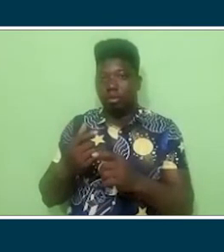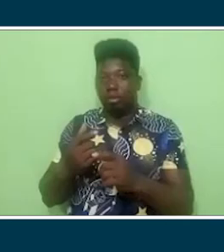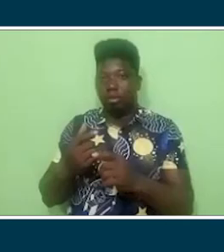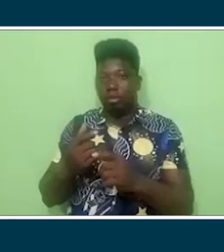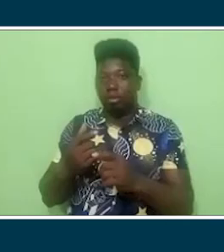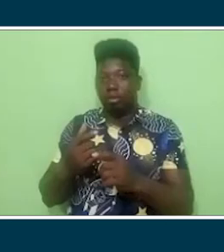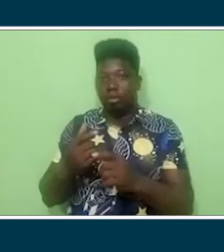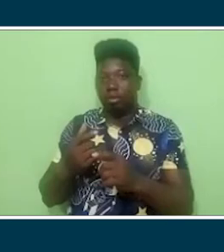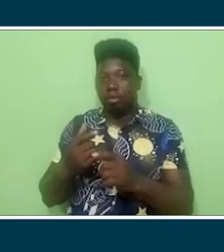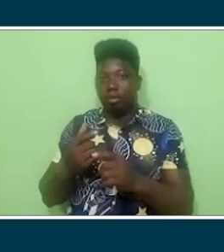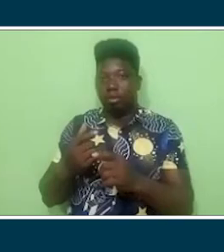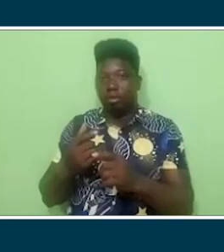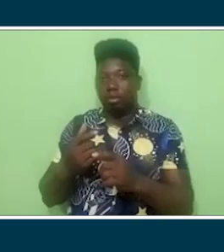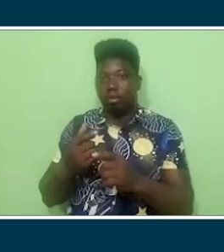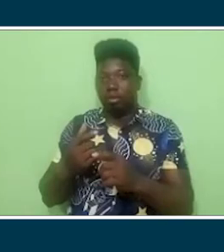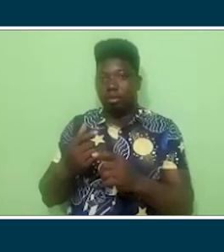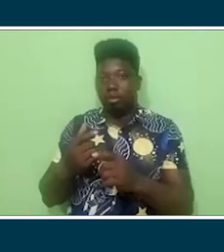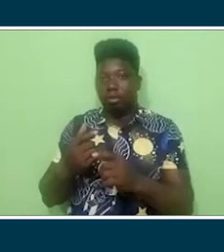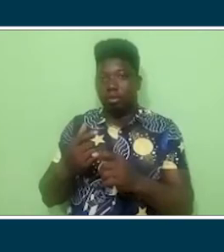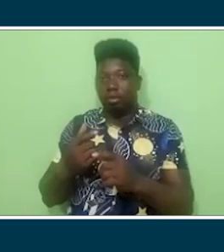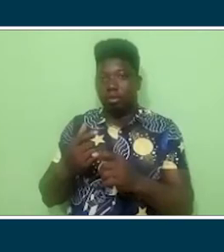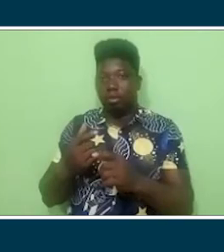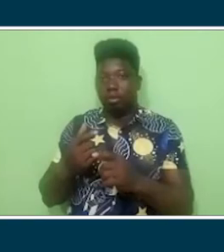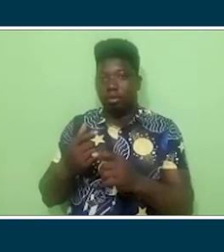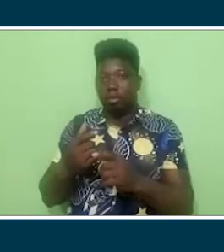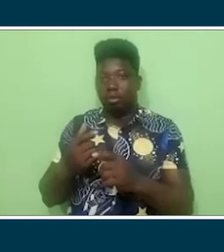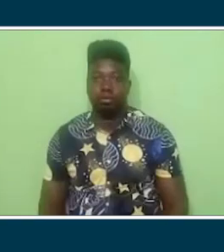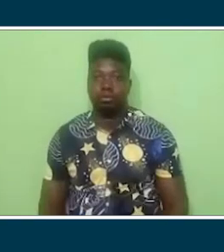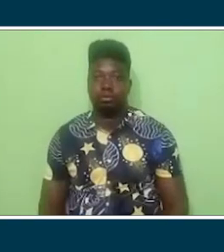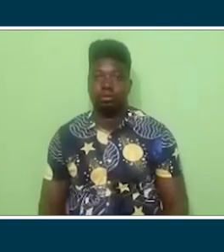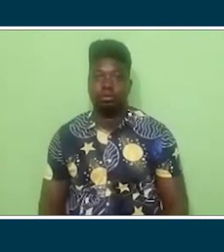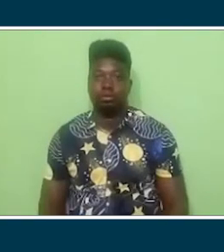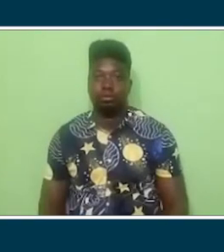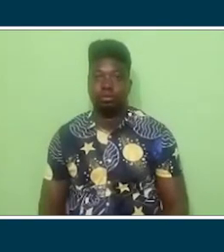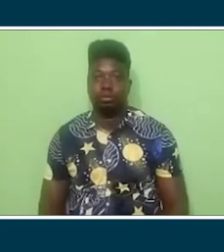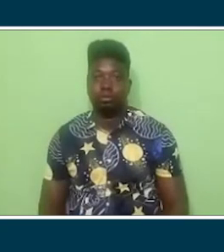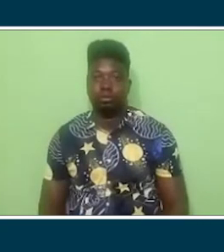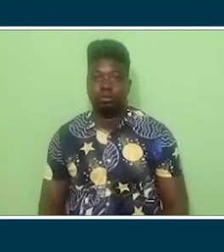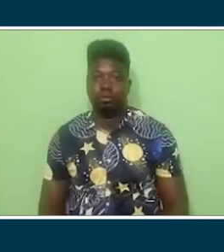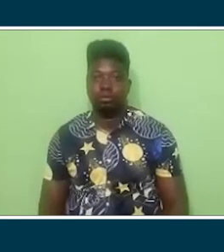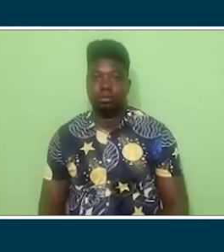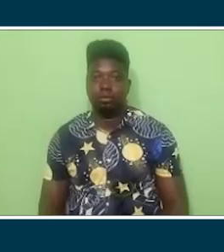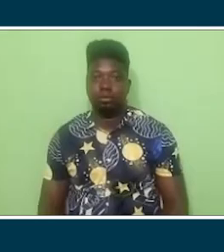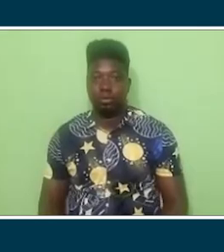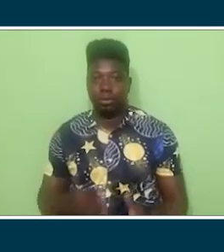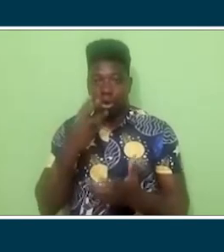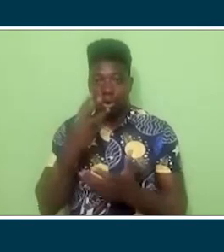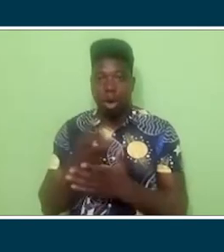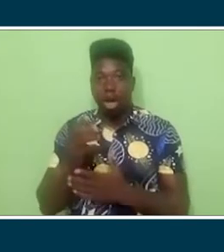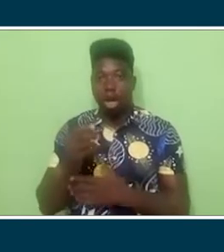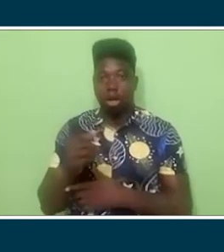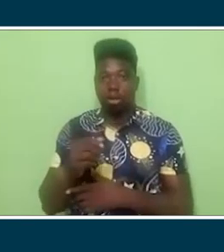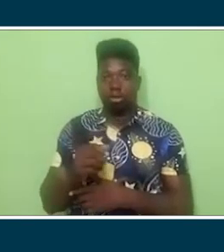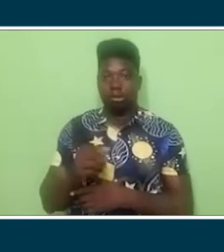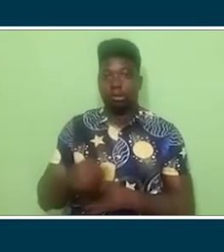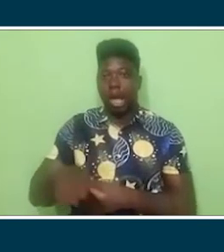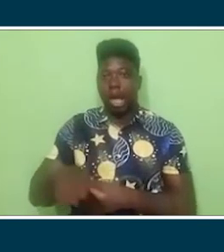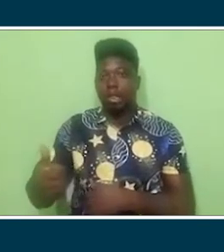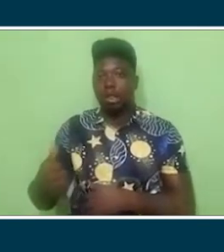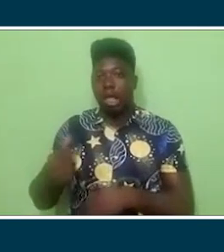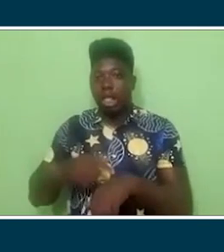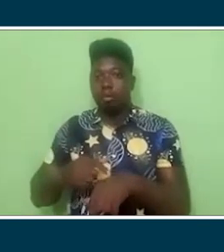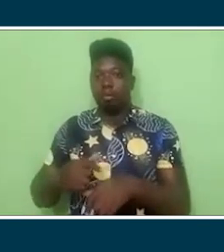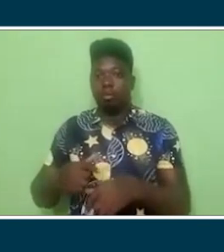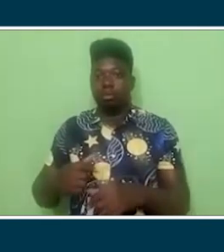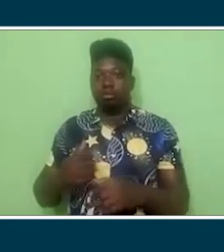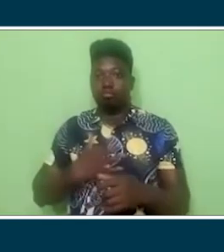work, whole nother time. My great grandmother was murdered and watched her son be murdered,